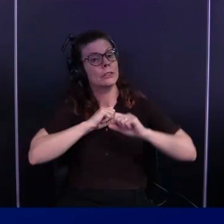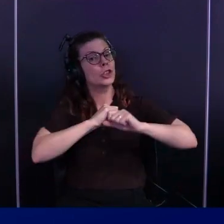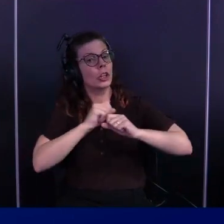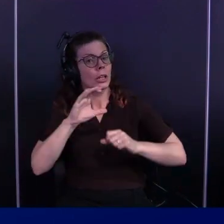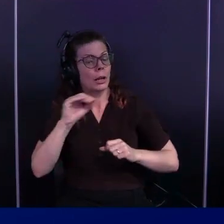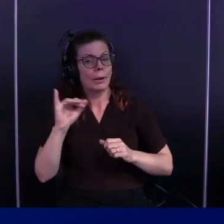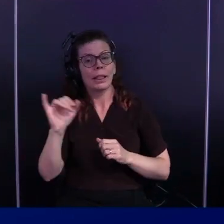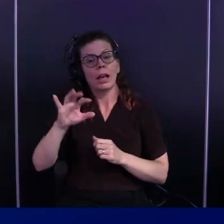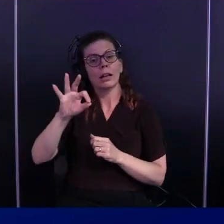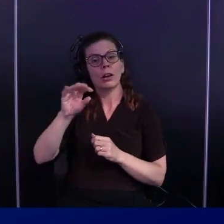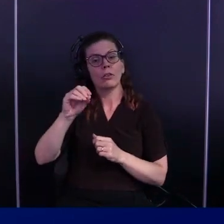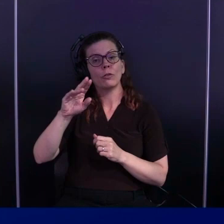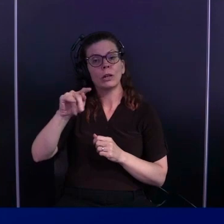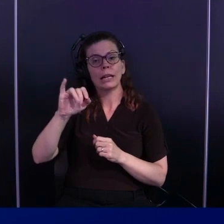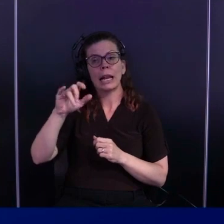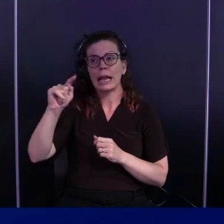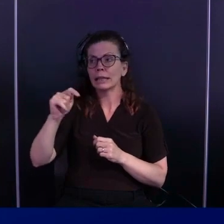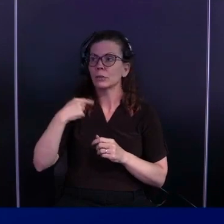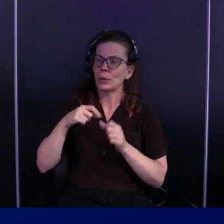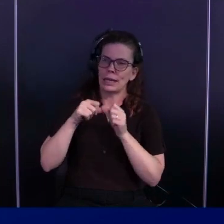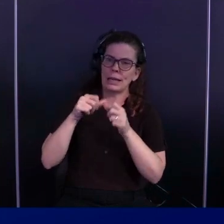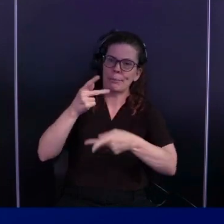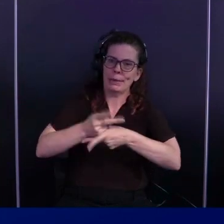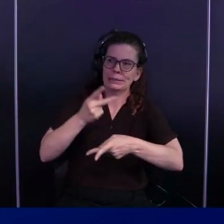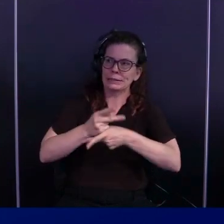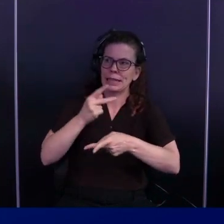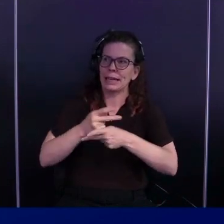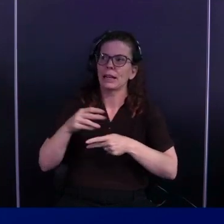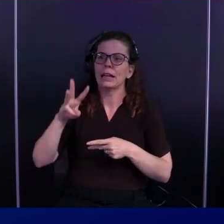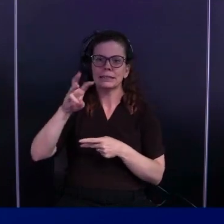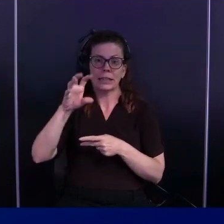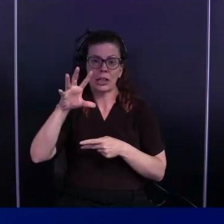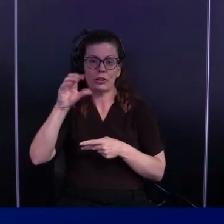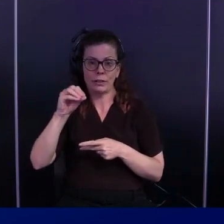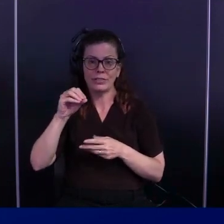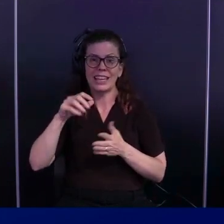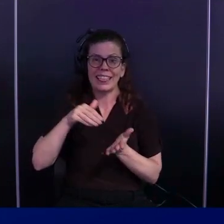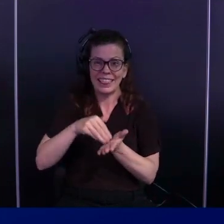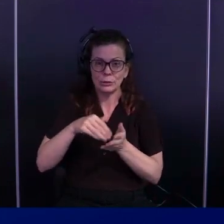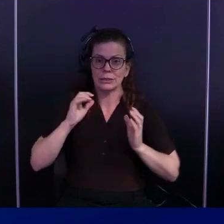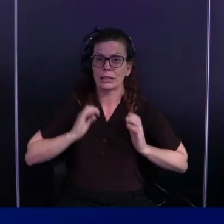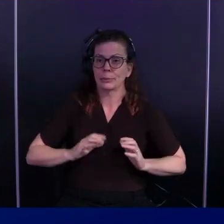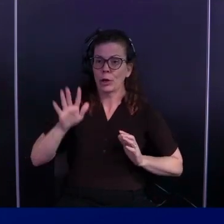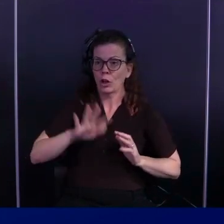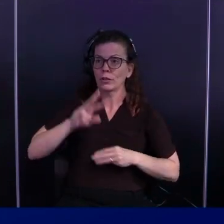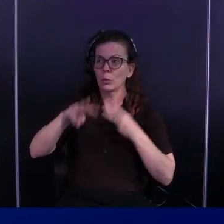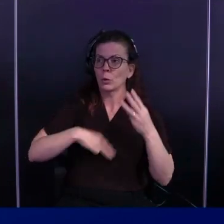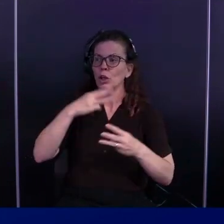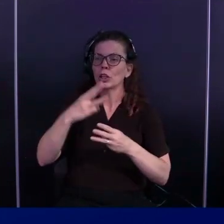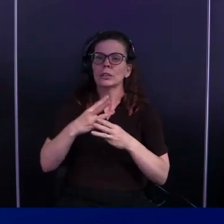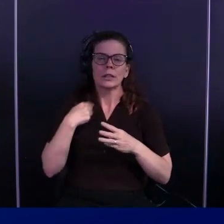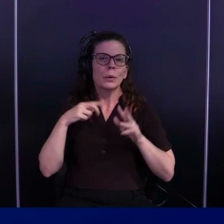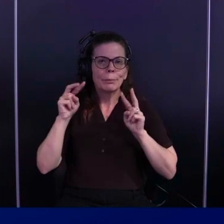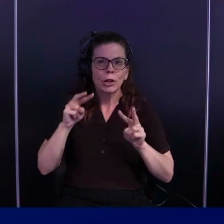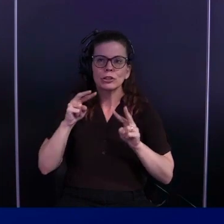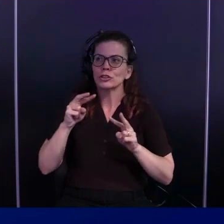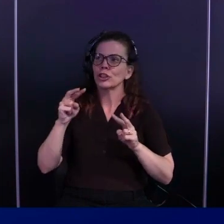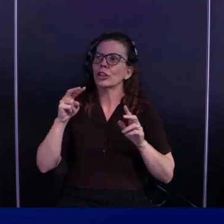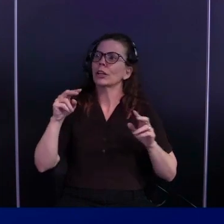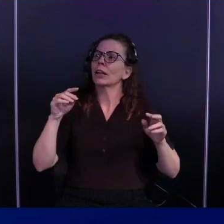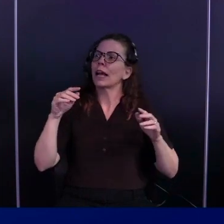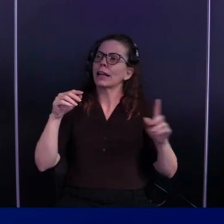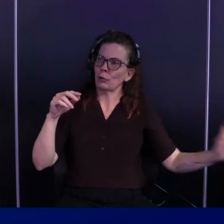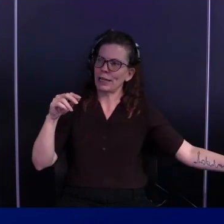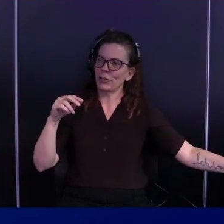like Fortinet, we have over 650,000 customers worldwide. We kind of monitor and we collect threat intelligence